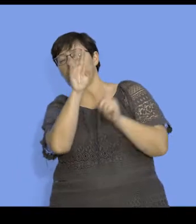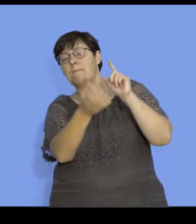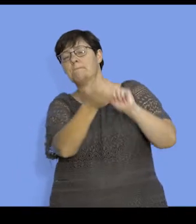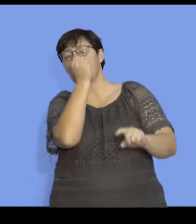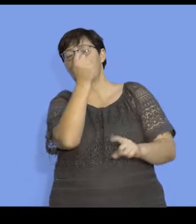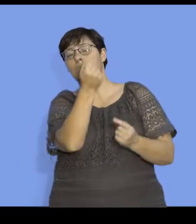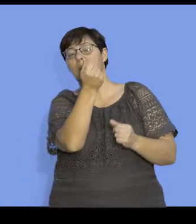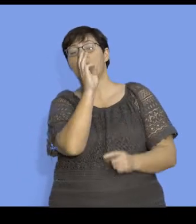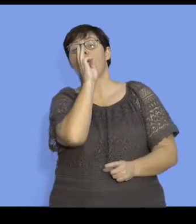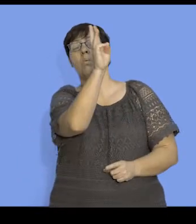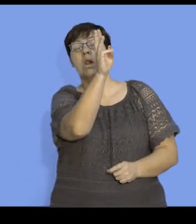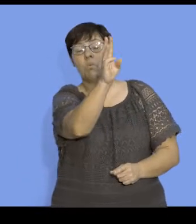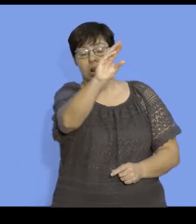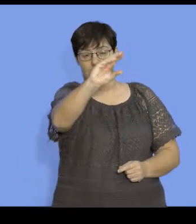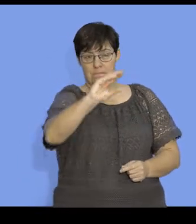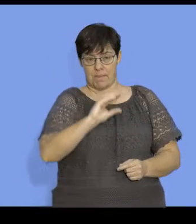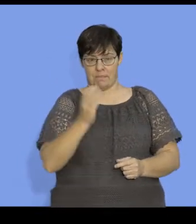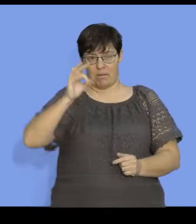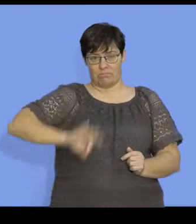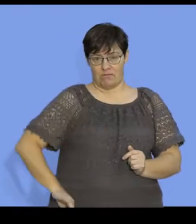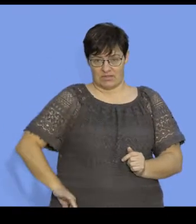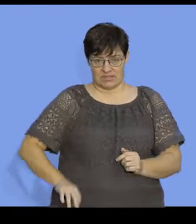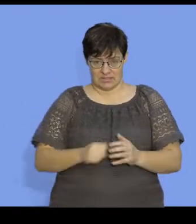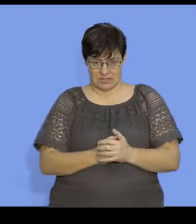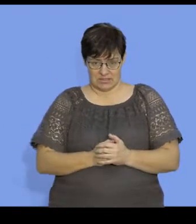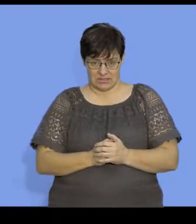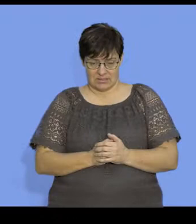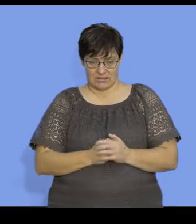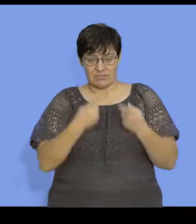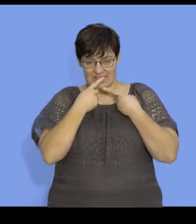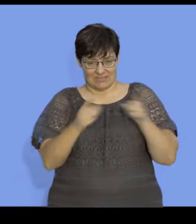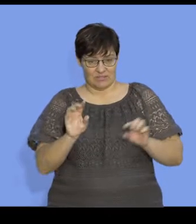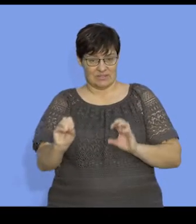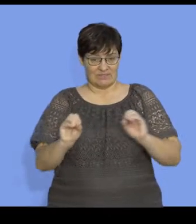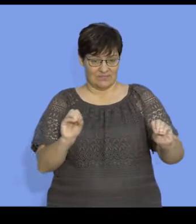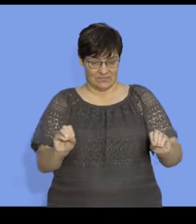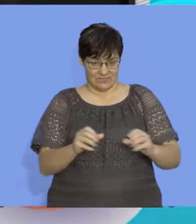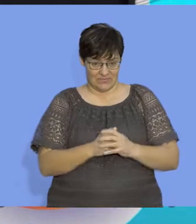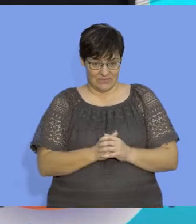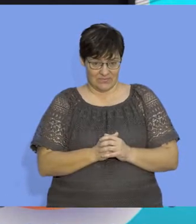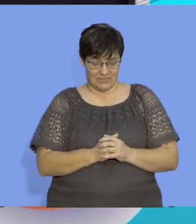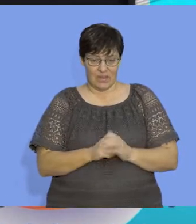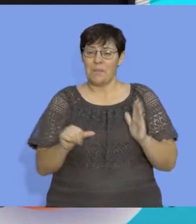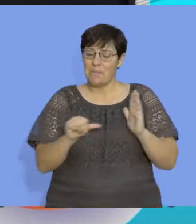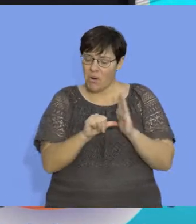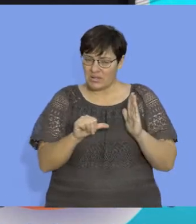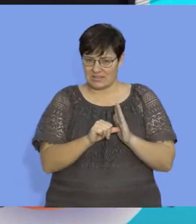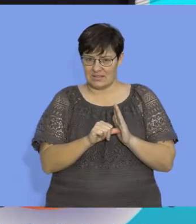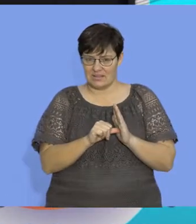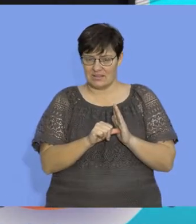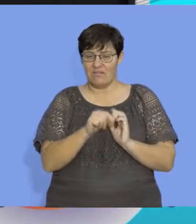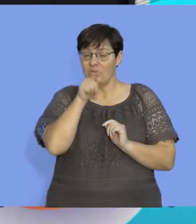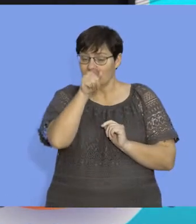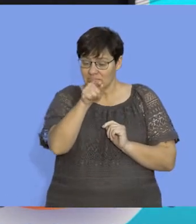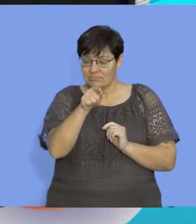the amount of profit. Now, can you see the difference? And this is very important for an